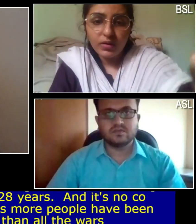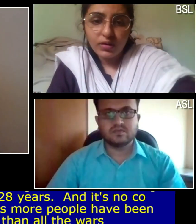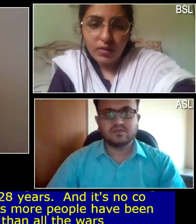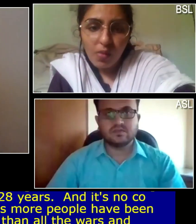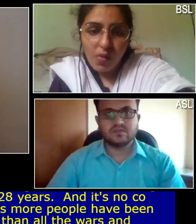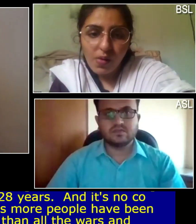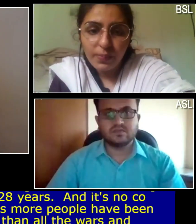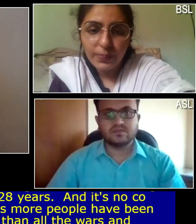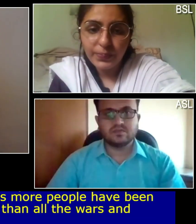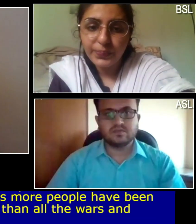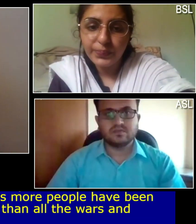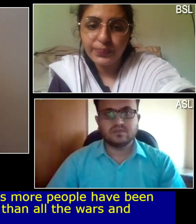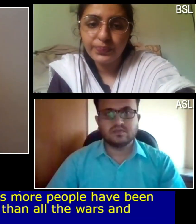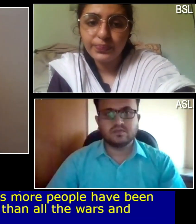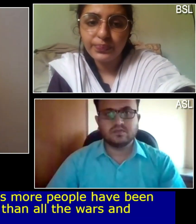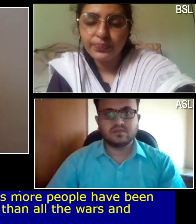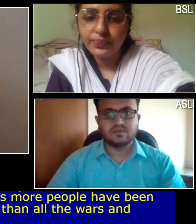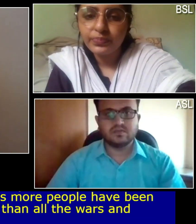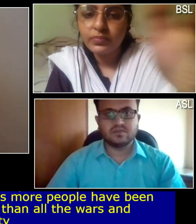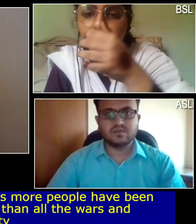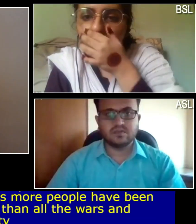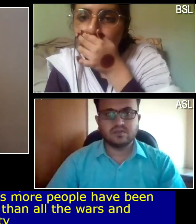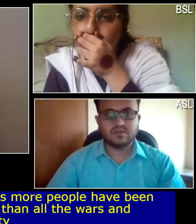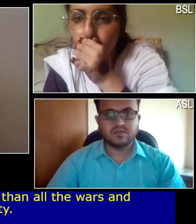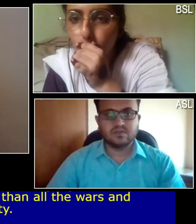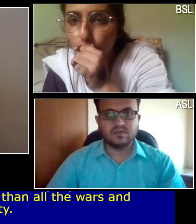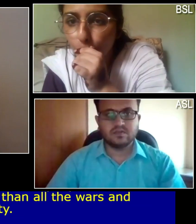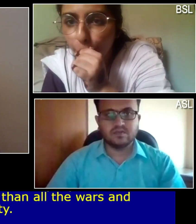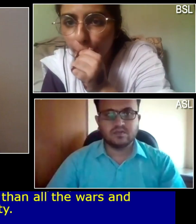humanity. We're living in perhaps the